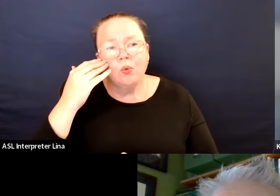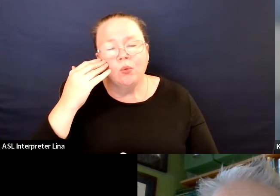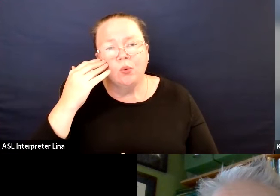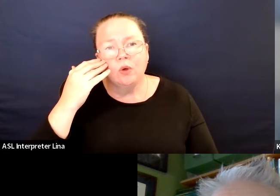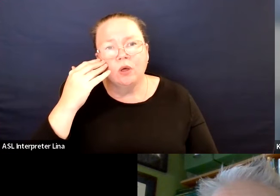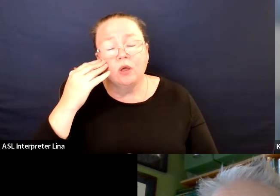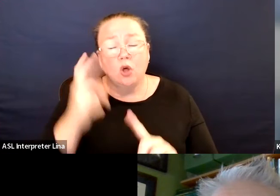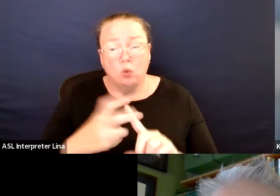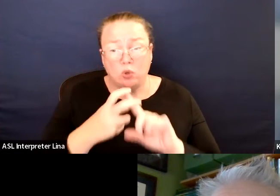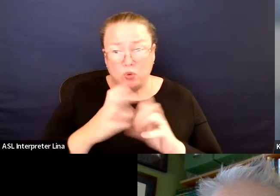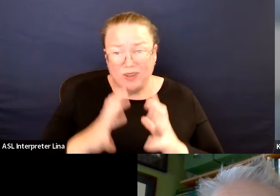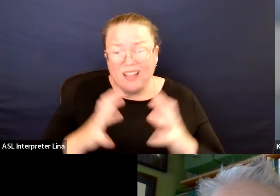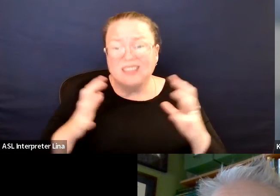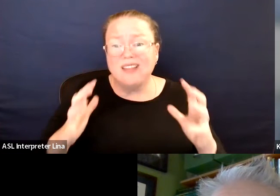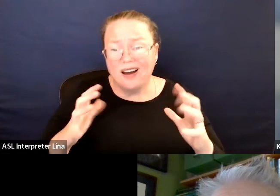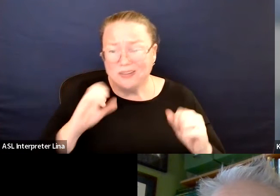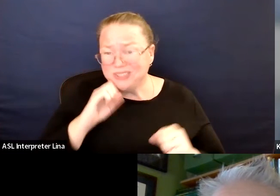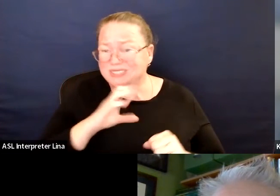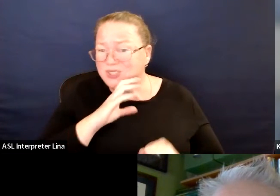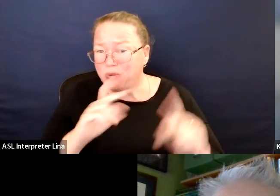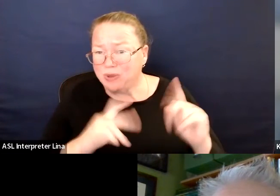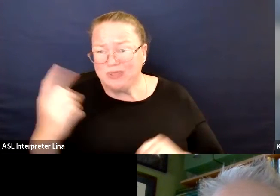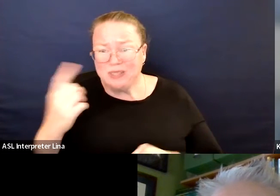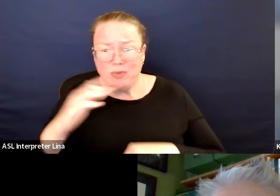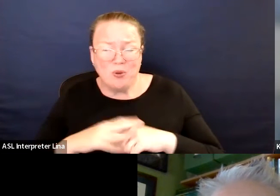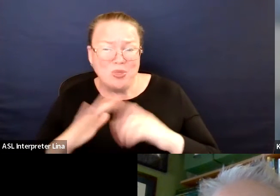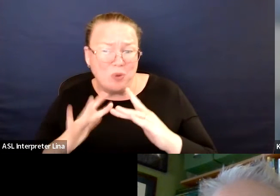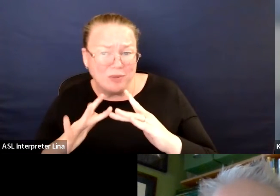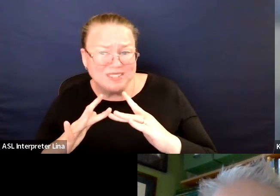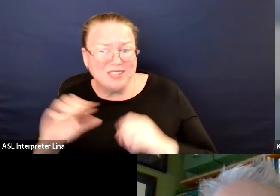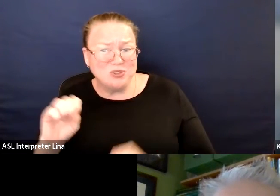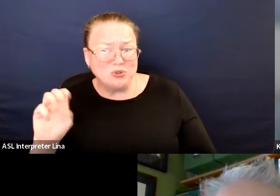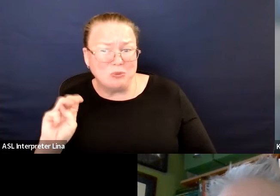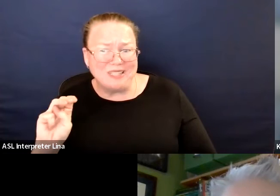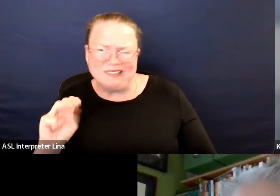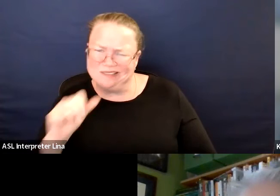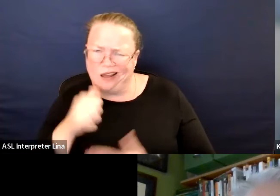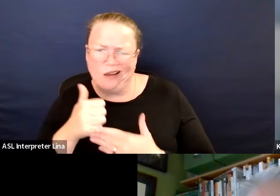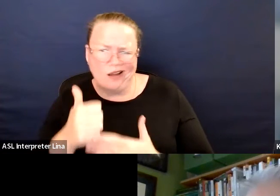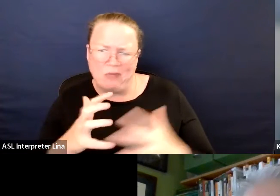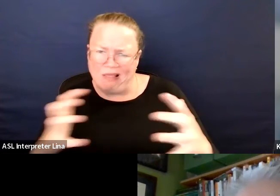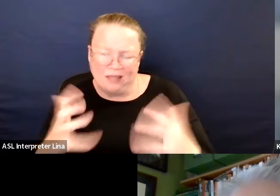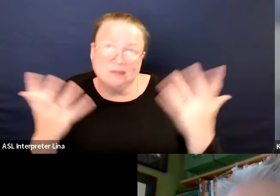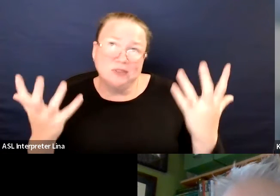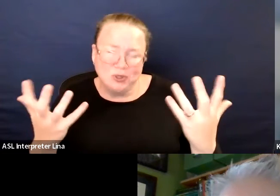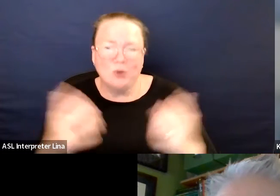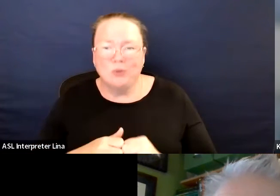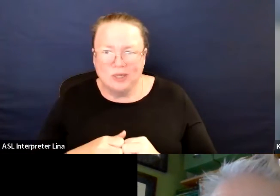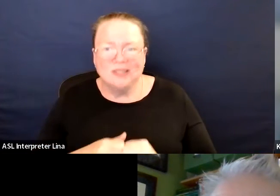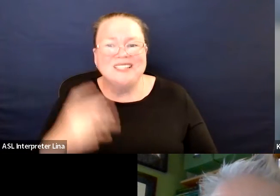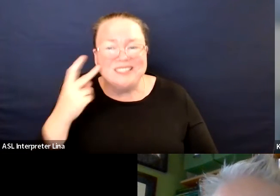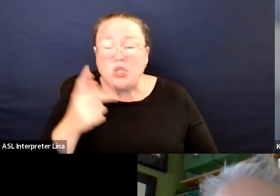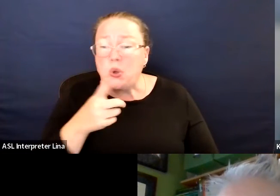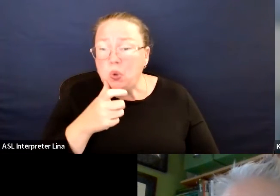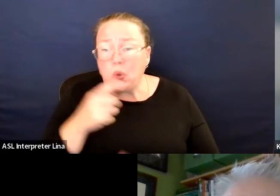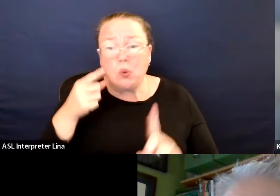you're recruiting a lot of senior people, putting stuff out on website or social media isn't real helpful. So look at who you're trying